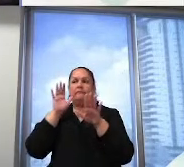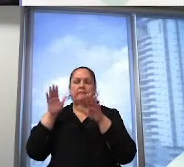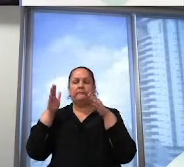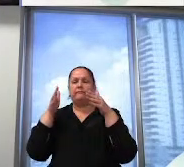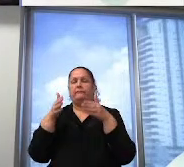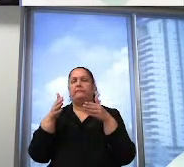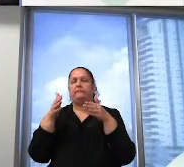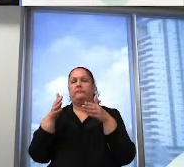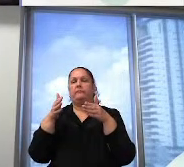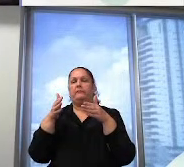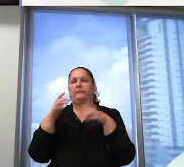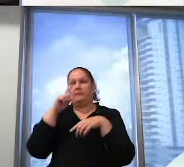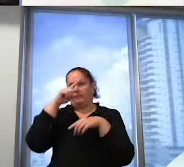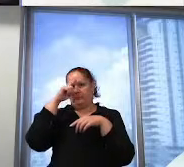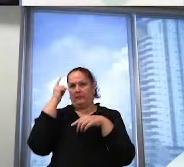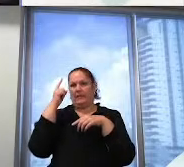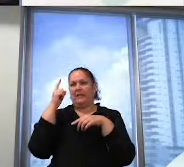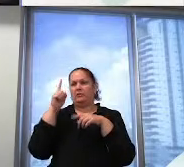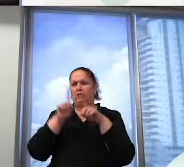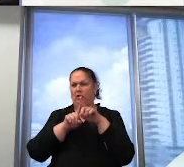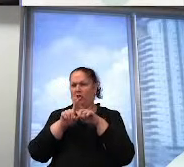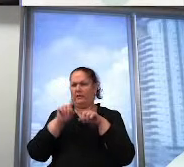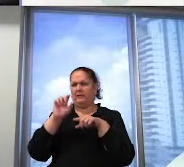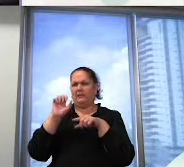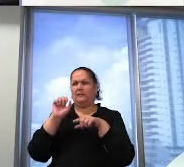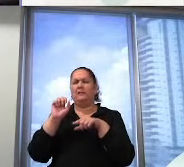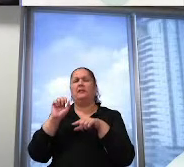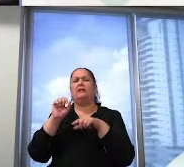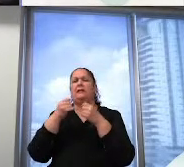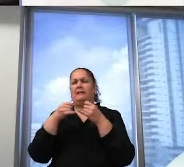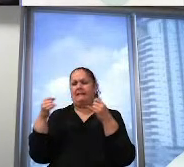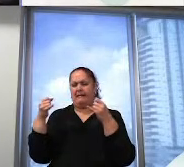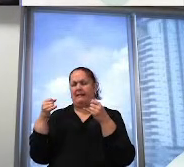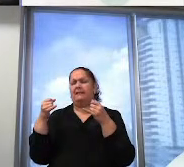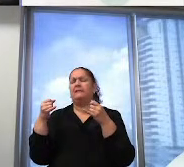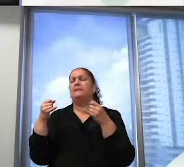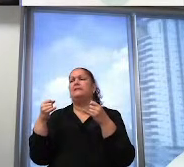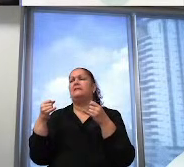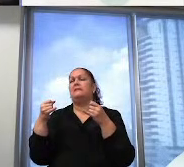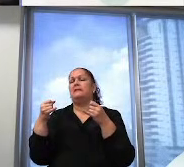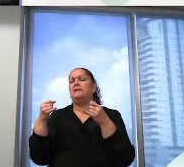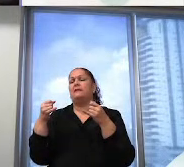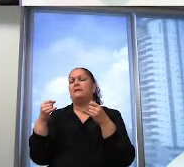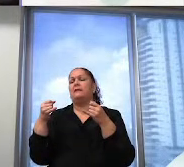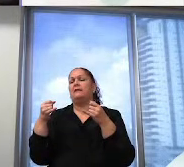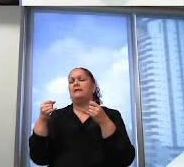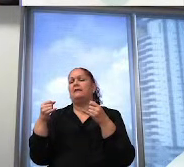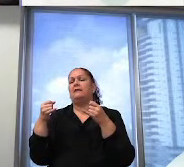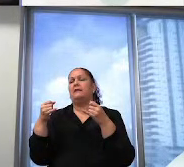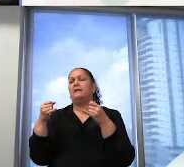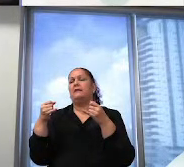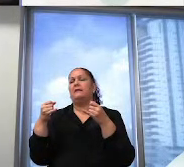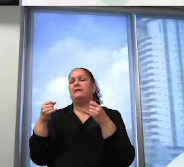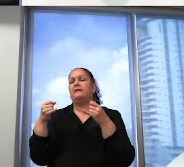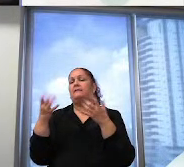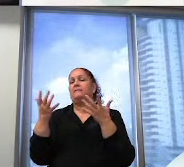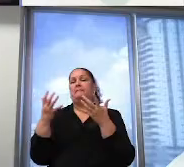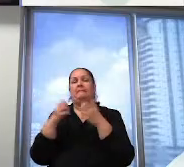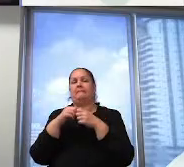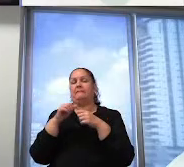put focus on those black start lines, which now we have most of